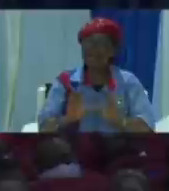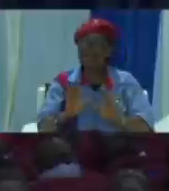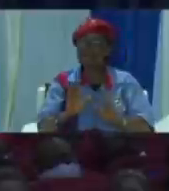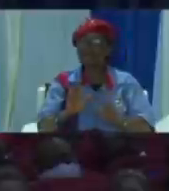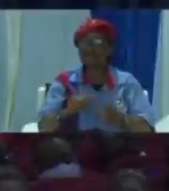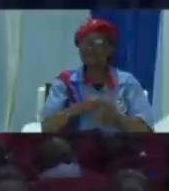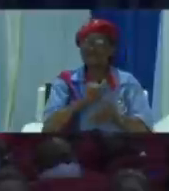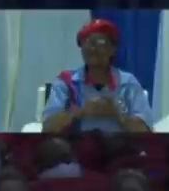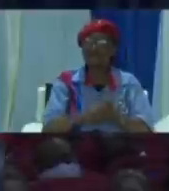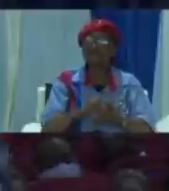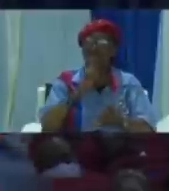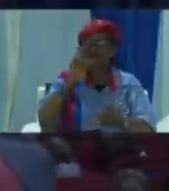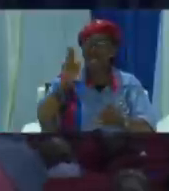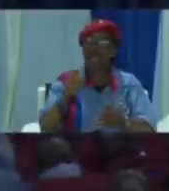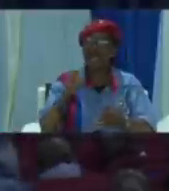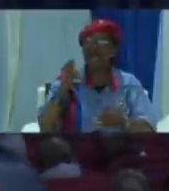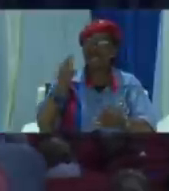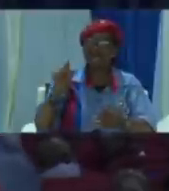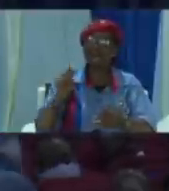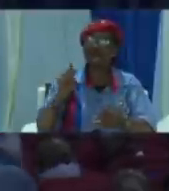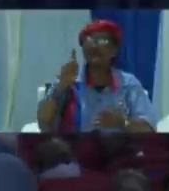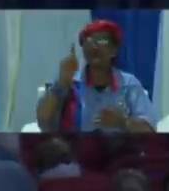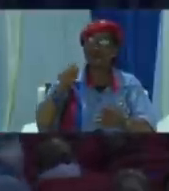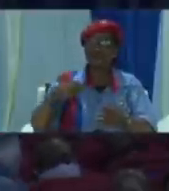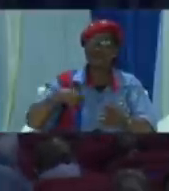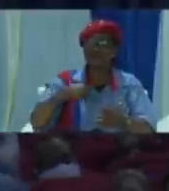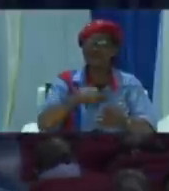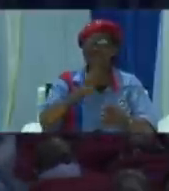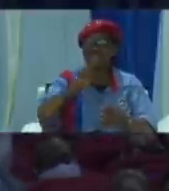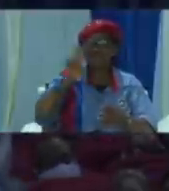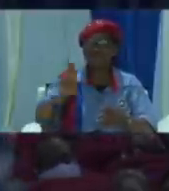Those are the ones we used to call, let my people go.